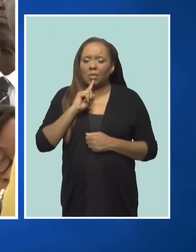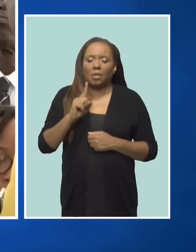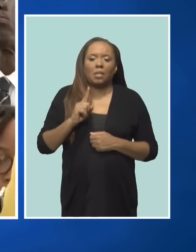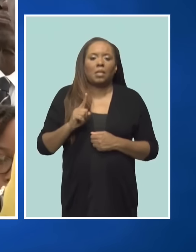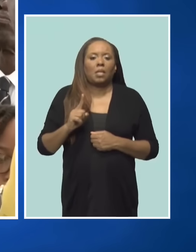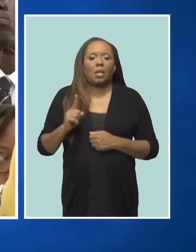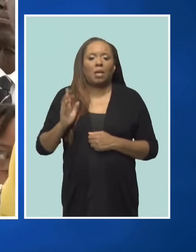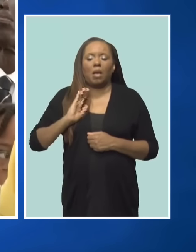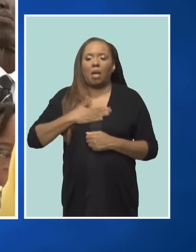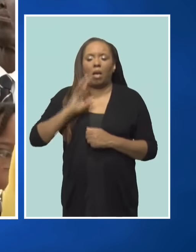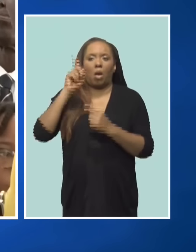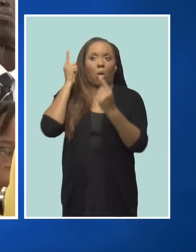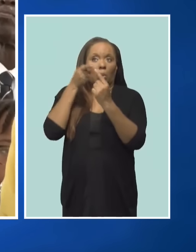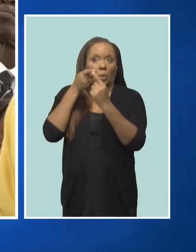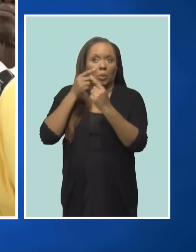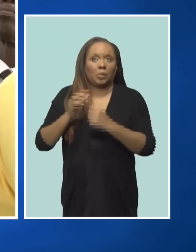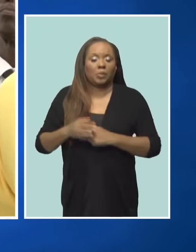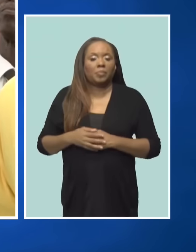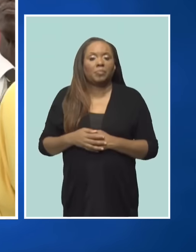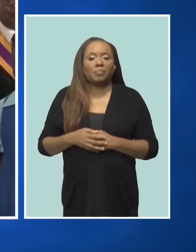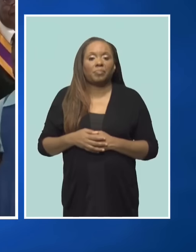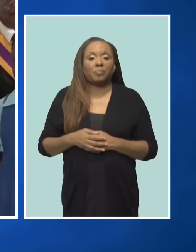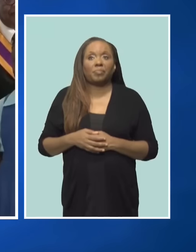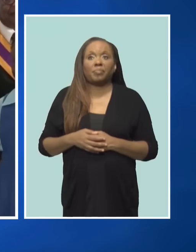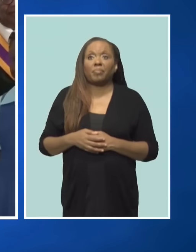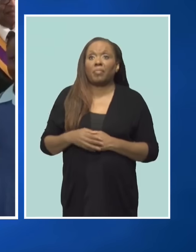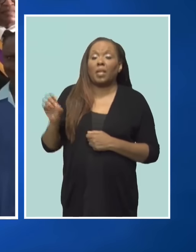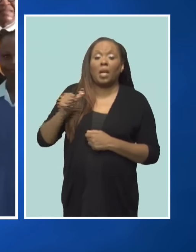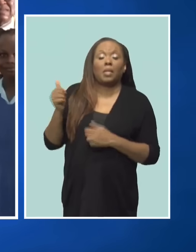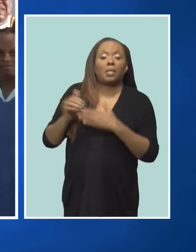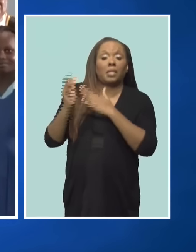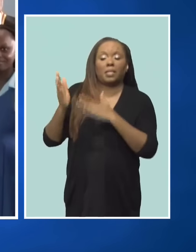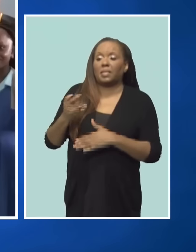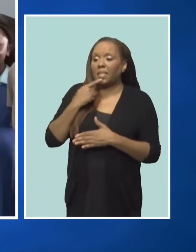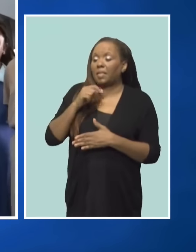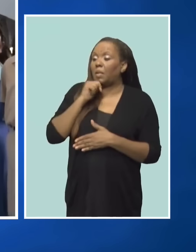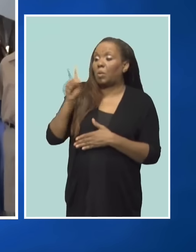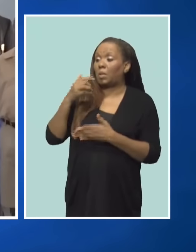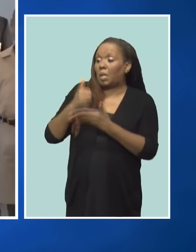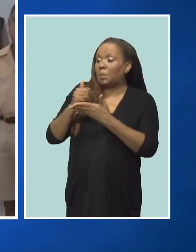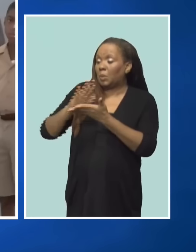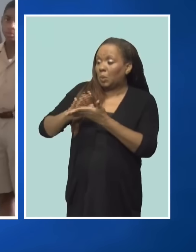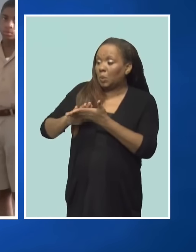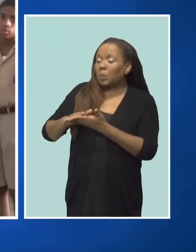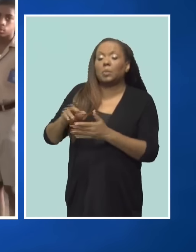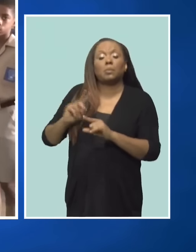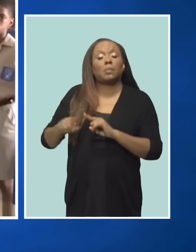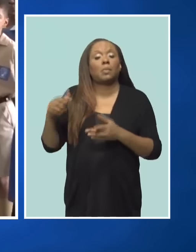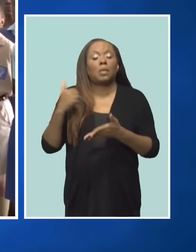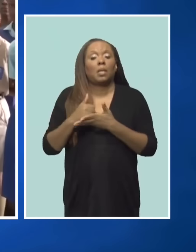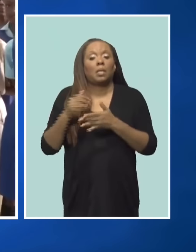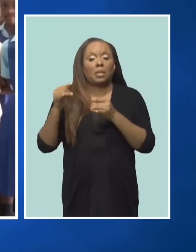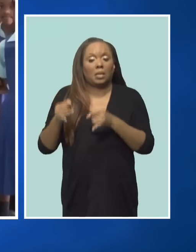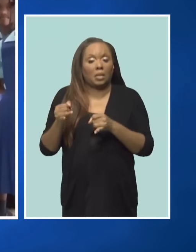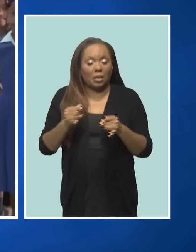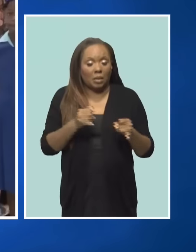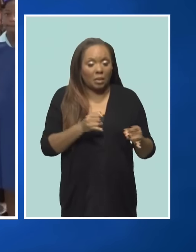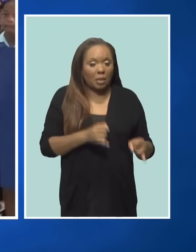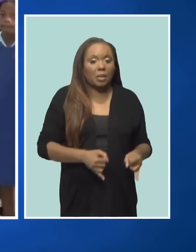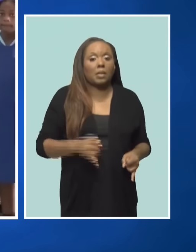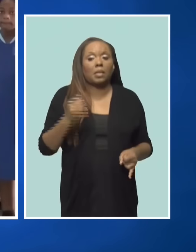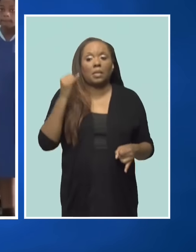that's one of our goals. The District Grand Supreme Ruler said assistance is not only for schools, they also assist individuals as long